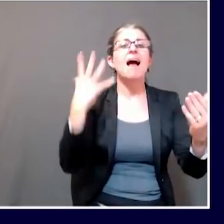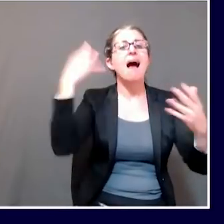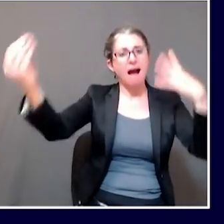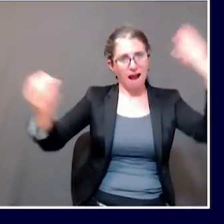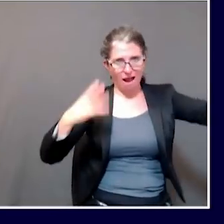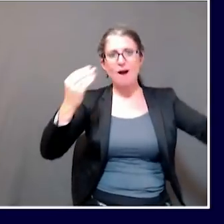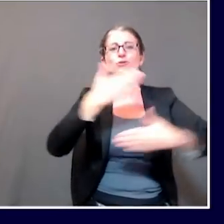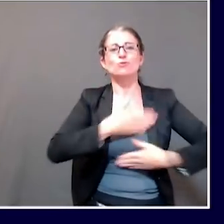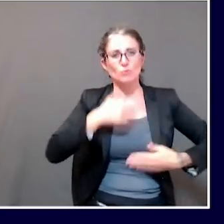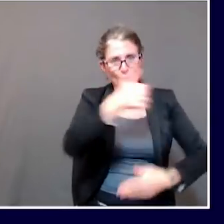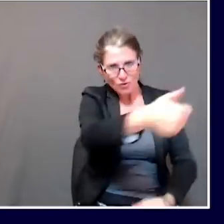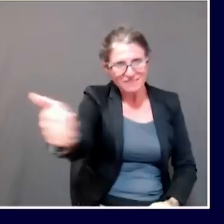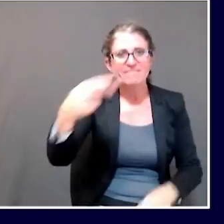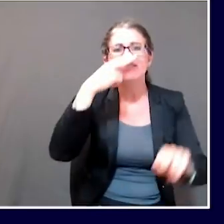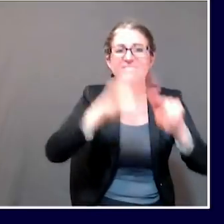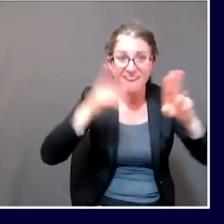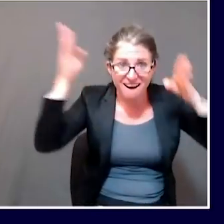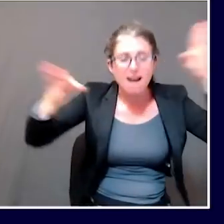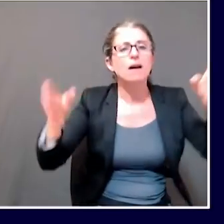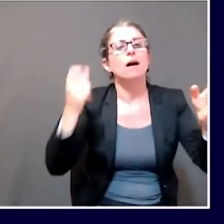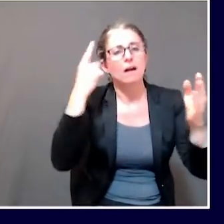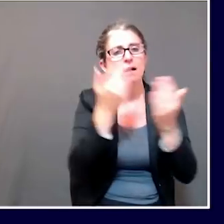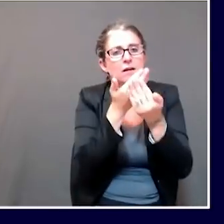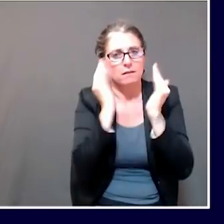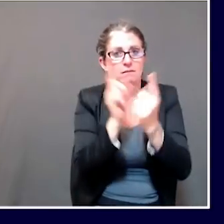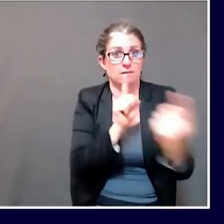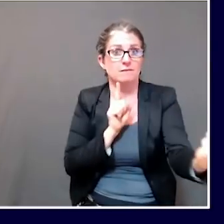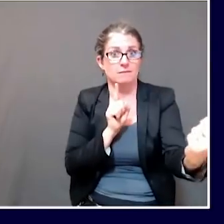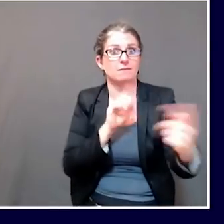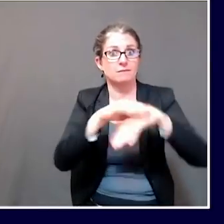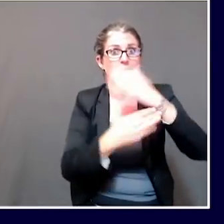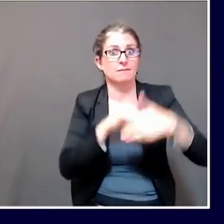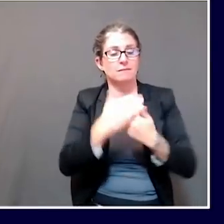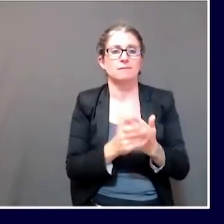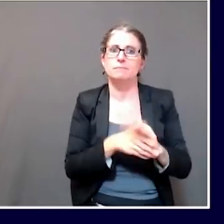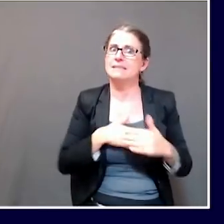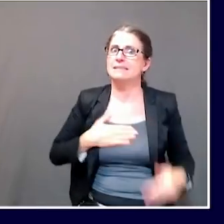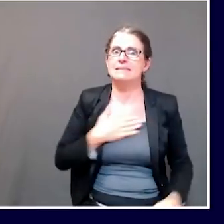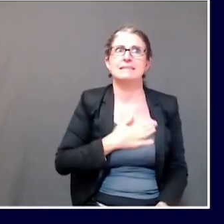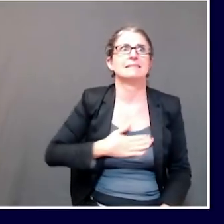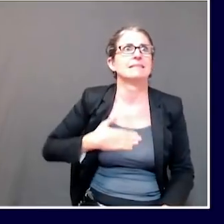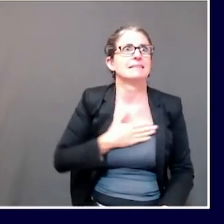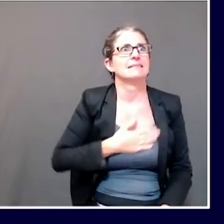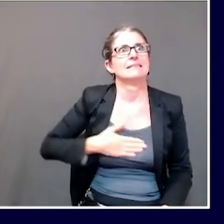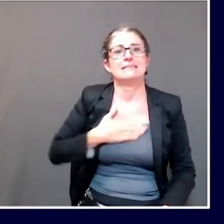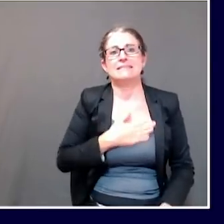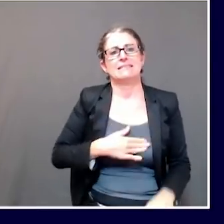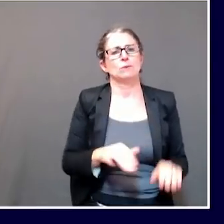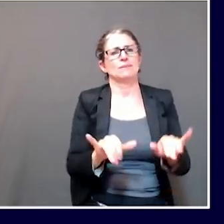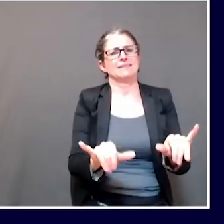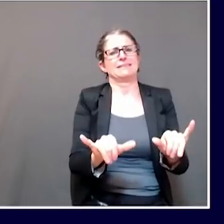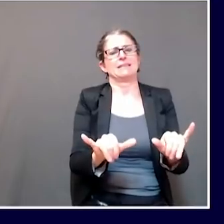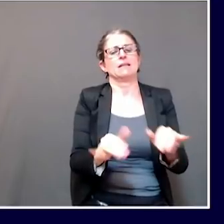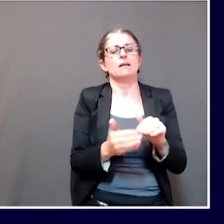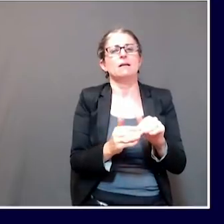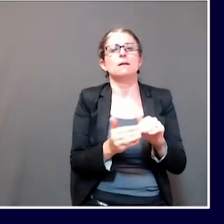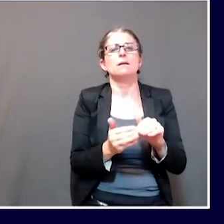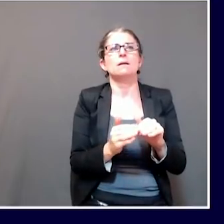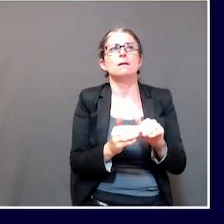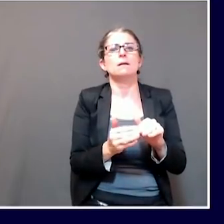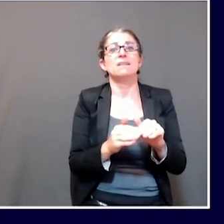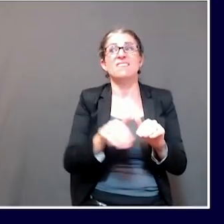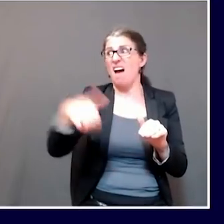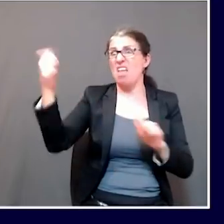to person as you can. We hope that the spikes in COVID-19 that have started to occur in the other